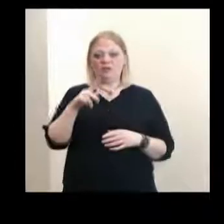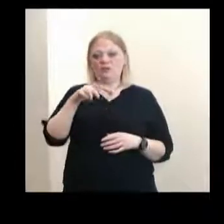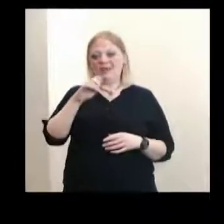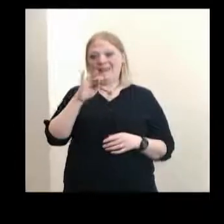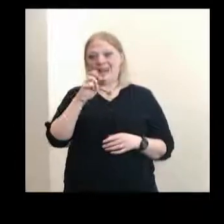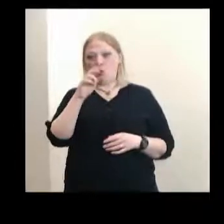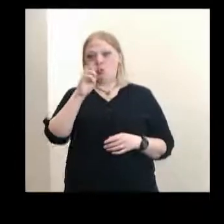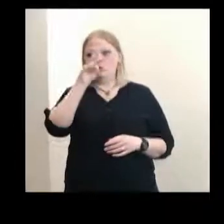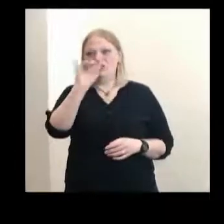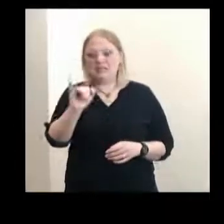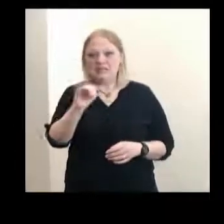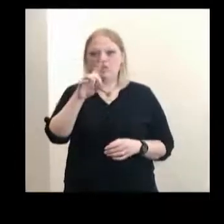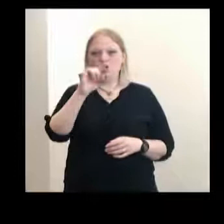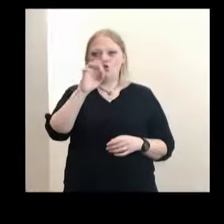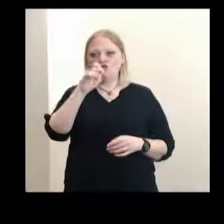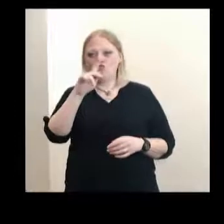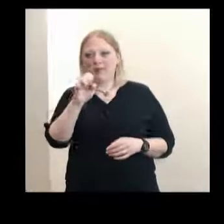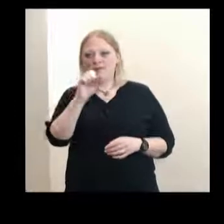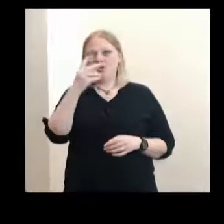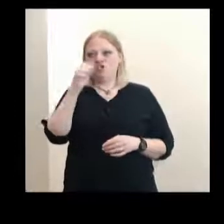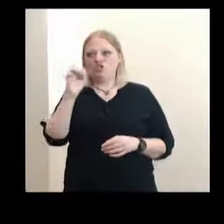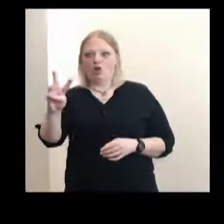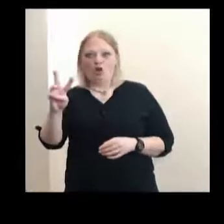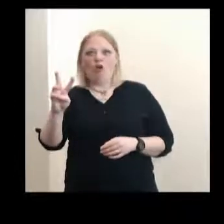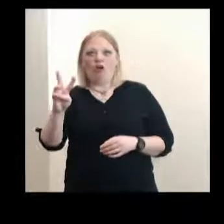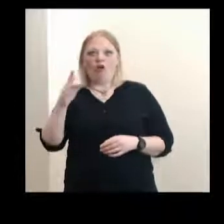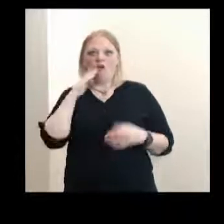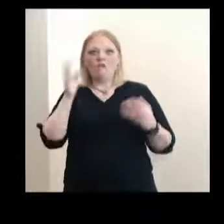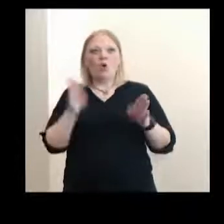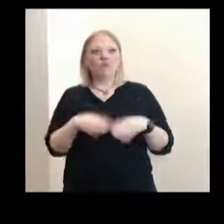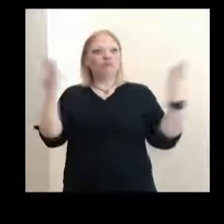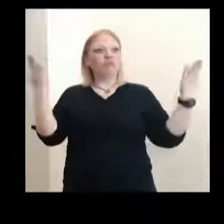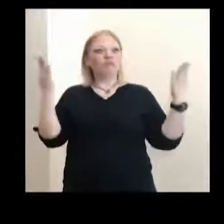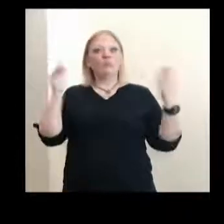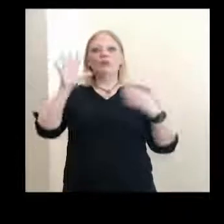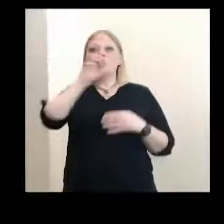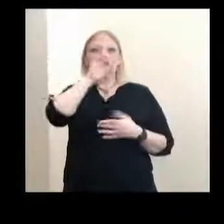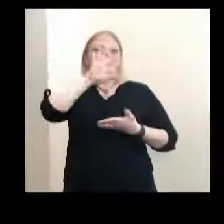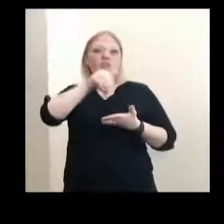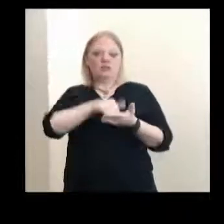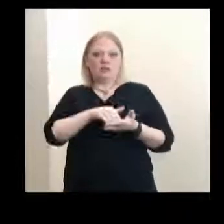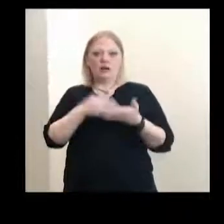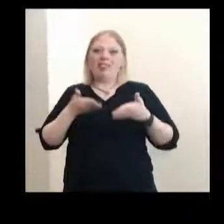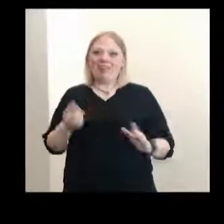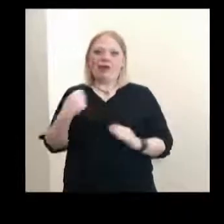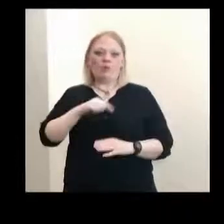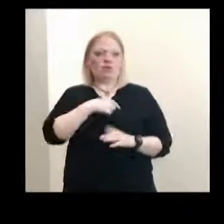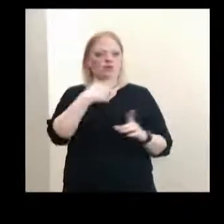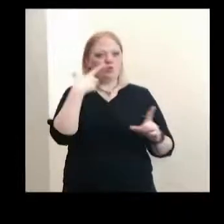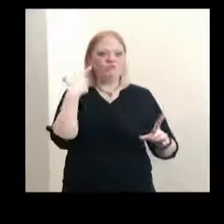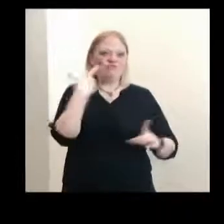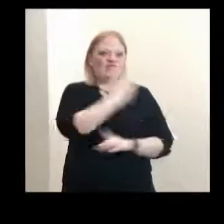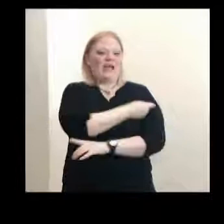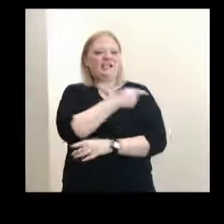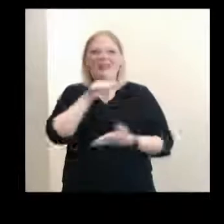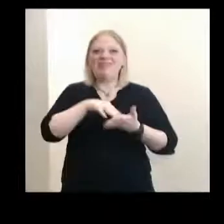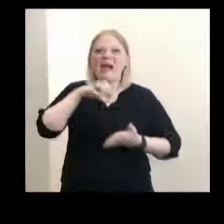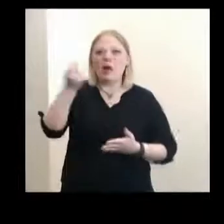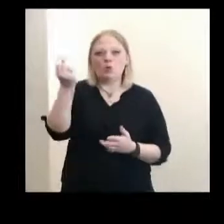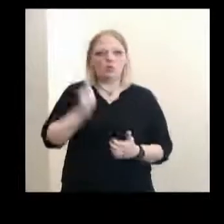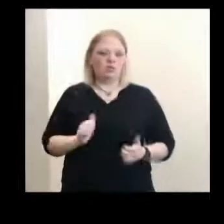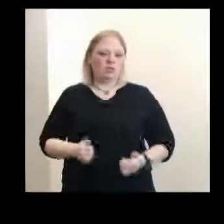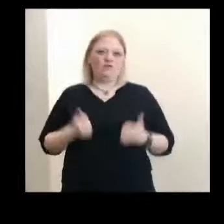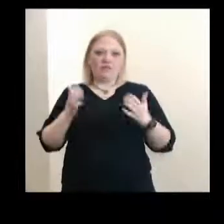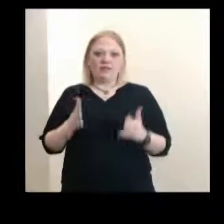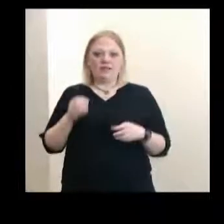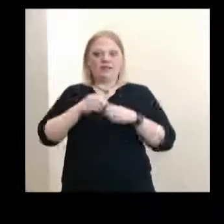Drake, and Shaw for opening up your doors at your senior centers and allowing us to vaccinate thousands of our county residents in a location